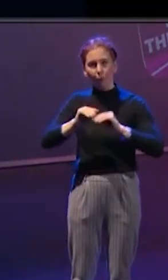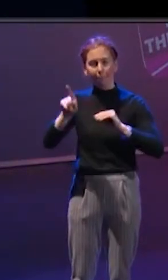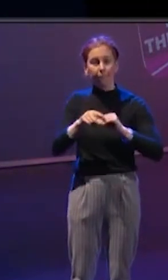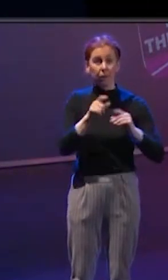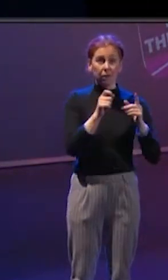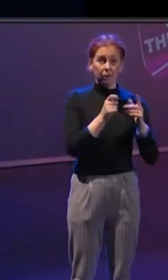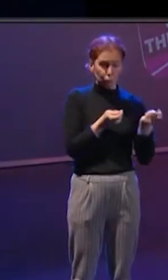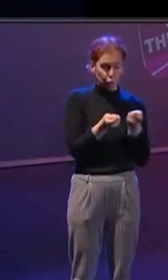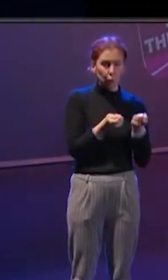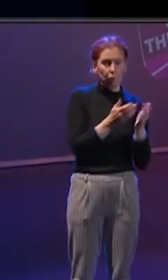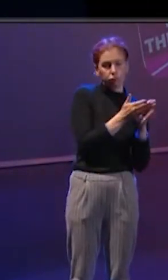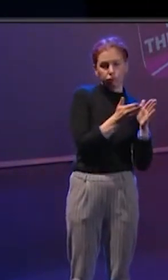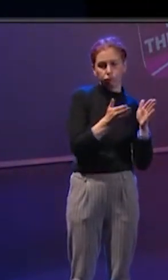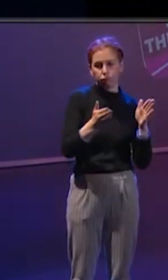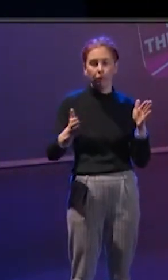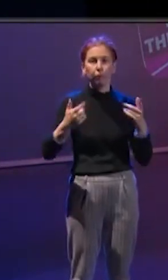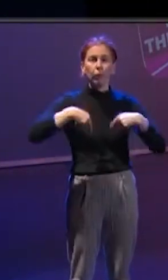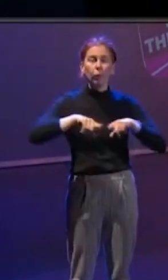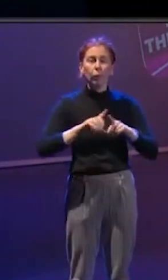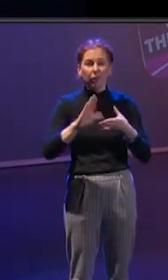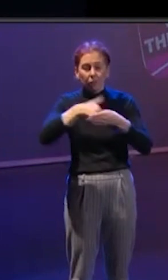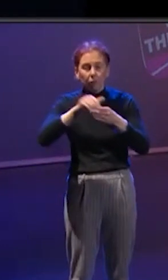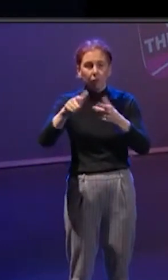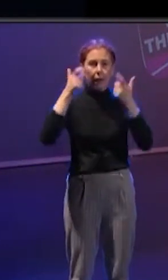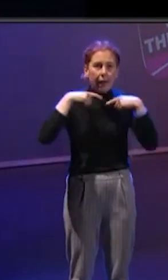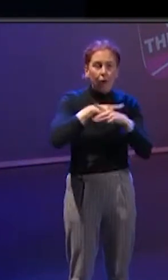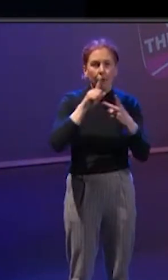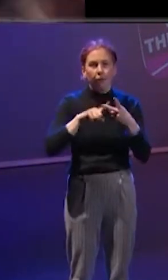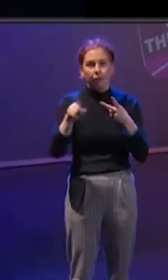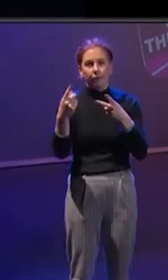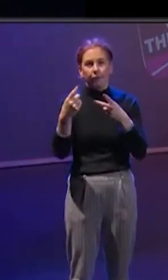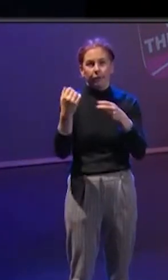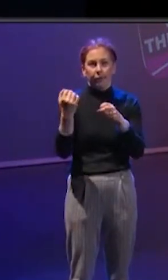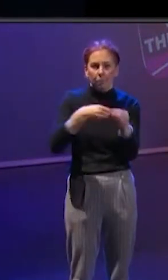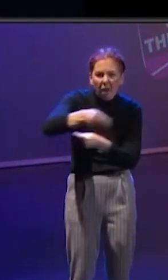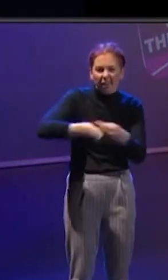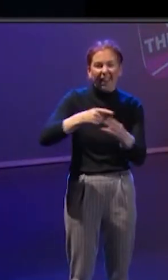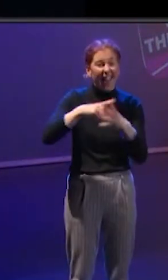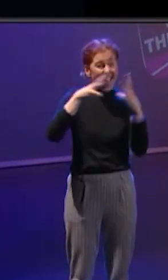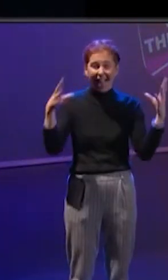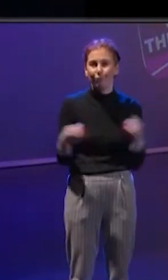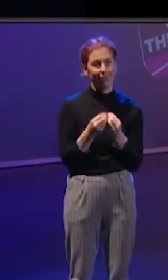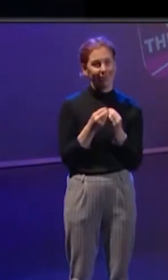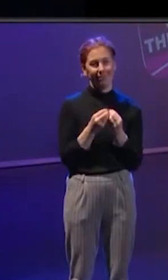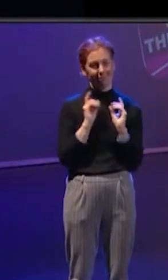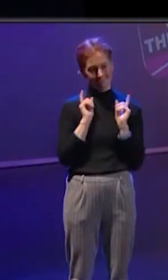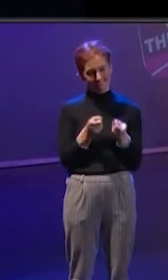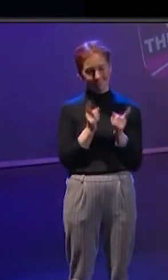and that's sort of around marketing and sort of a legal obligation. But the producer is over all of that. And for me, that was